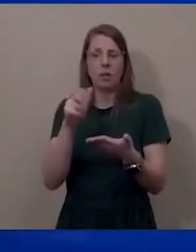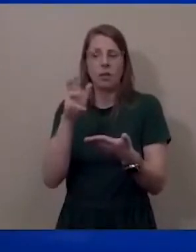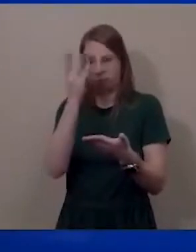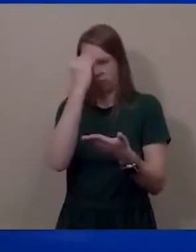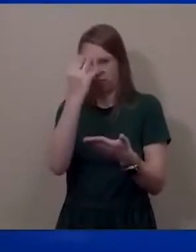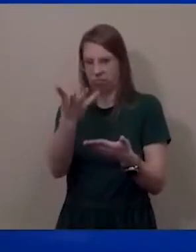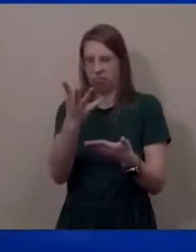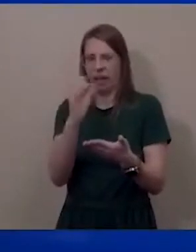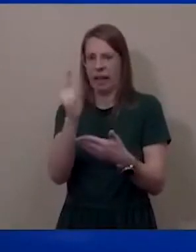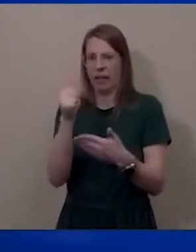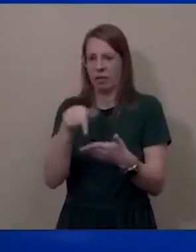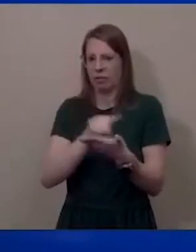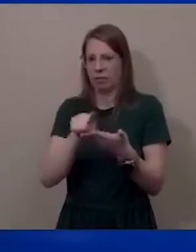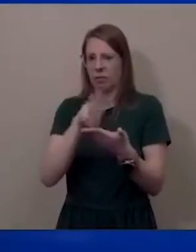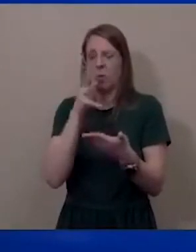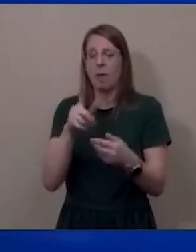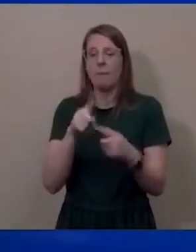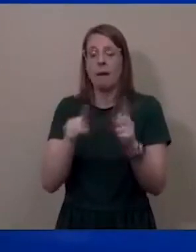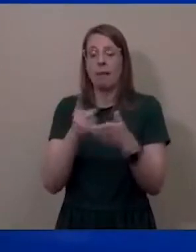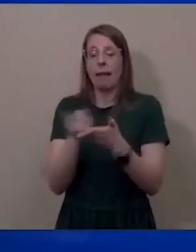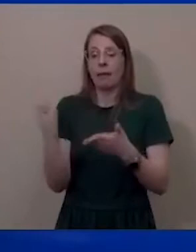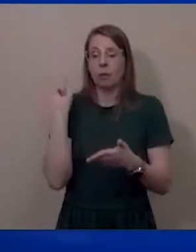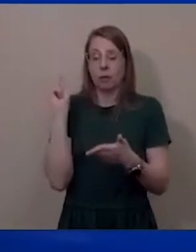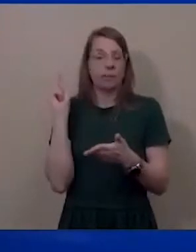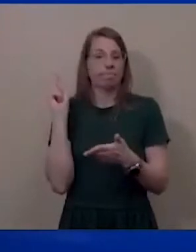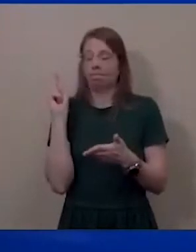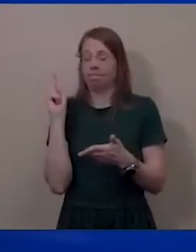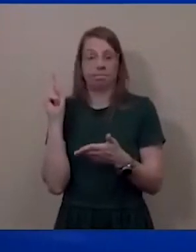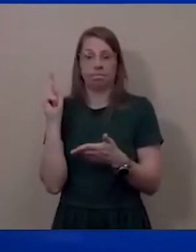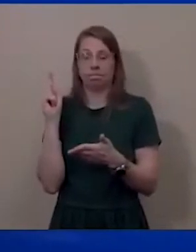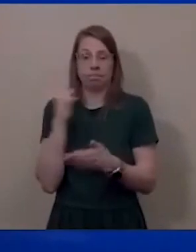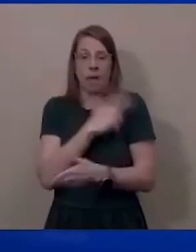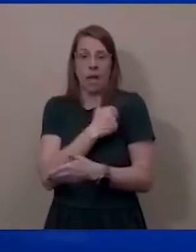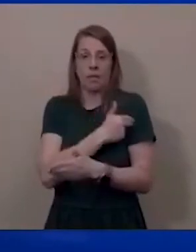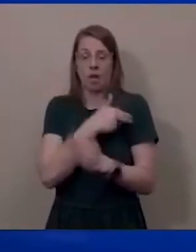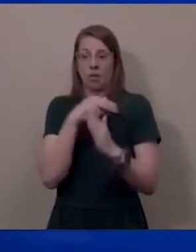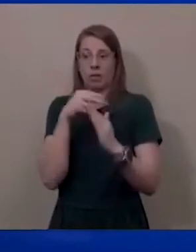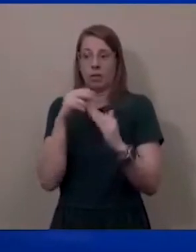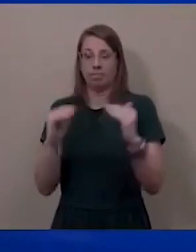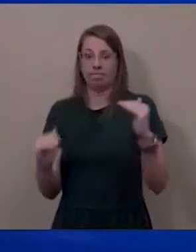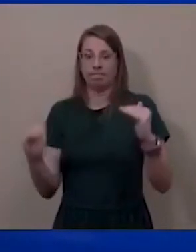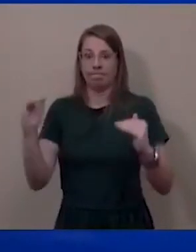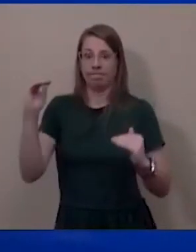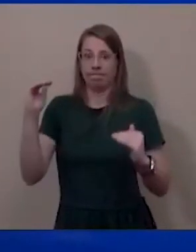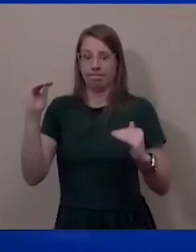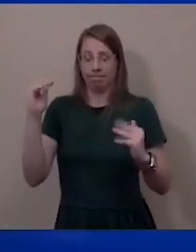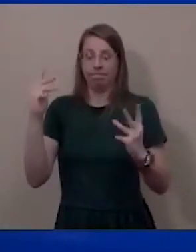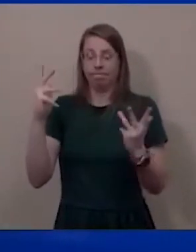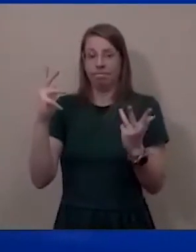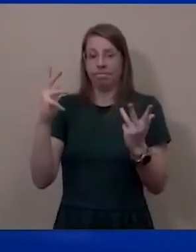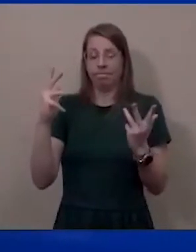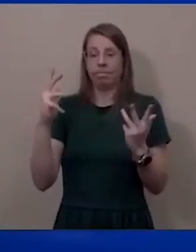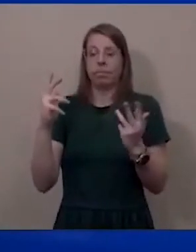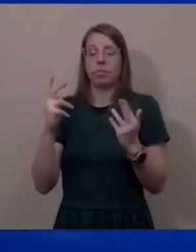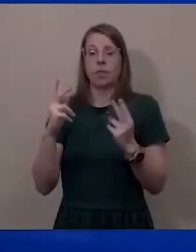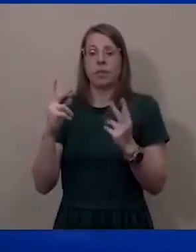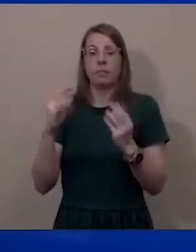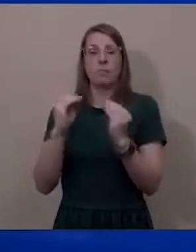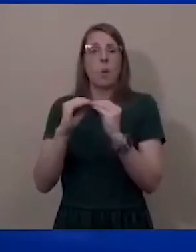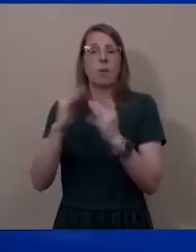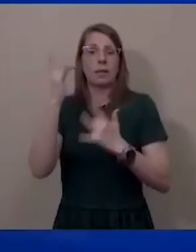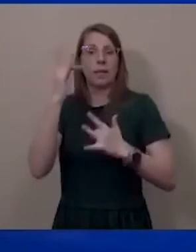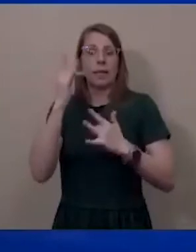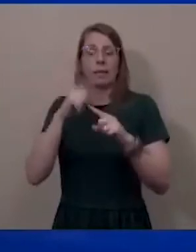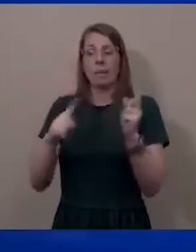But right now, last week, they had not seen the same trend. As some had bumped up, but I haven't visited with anybody since last week.